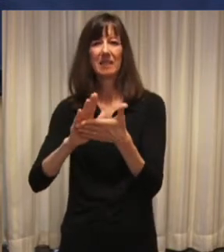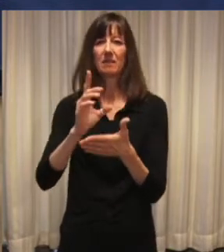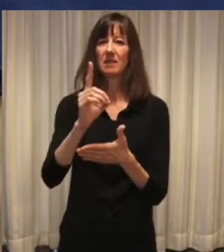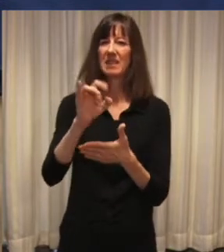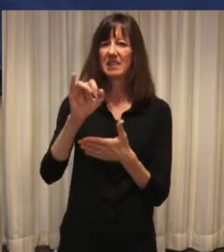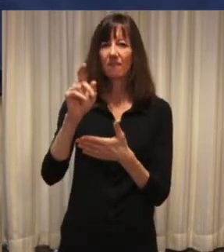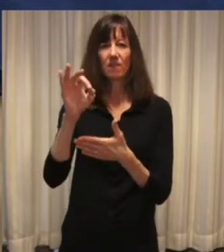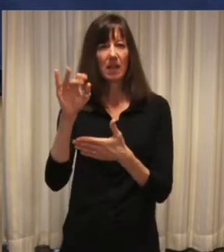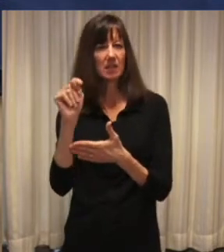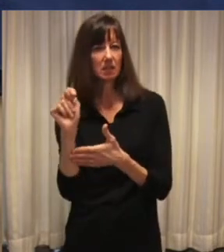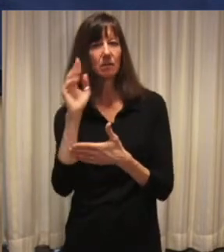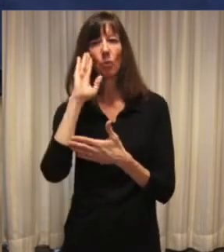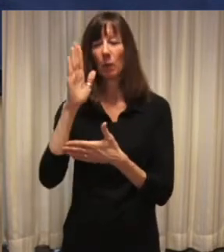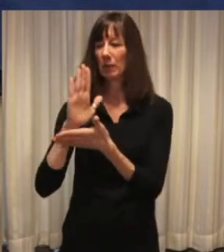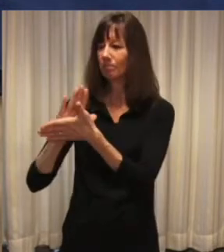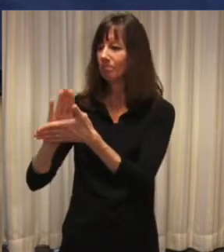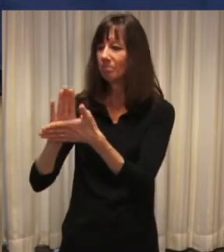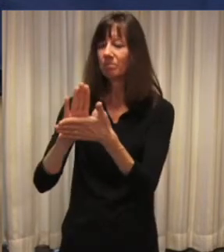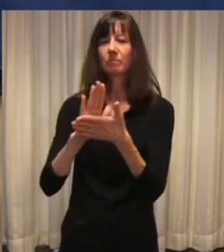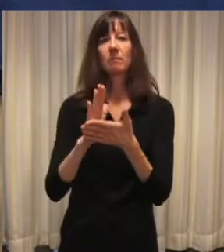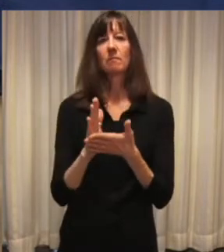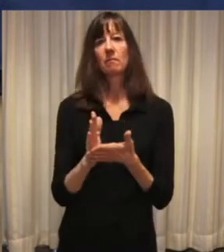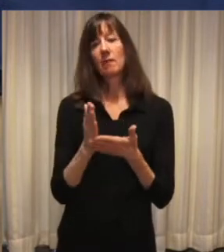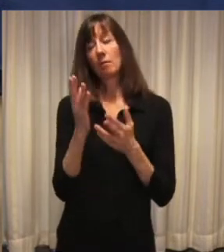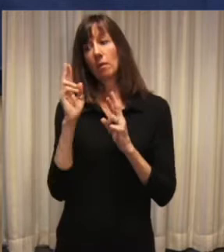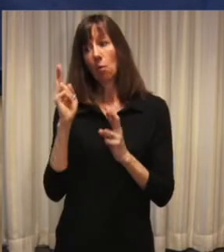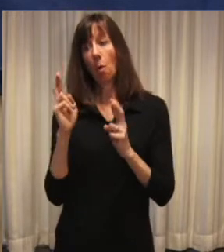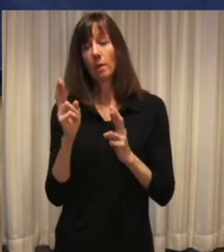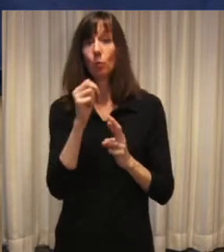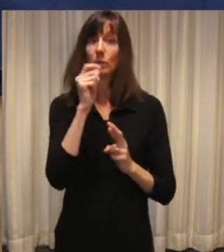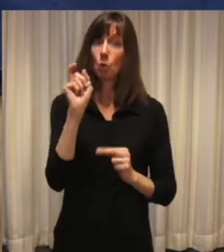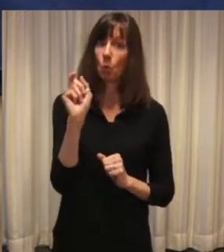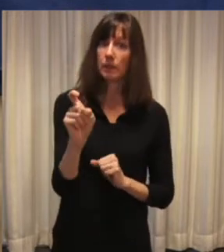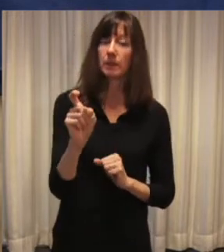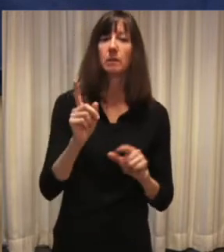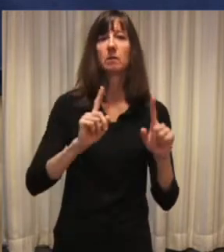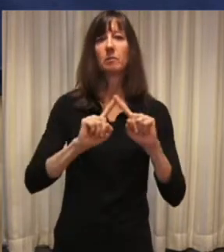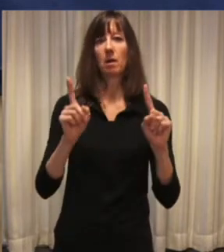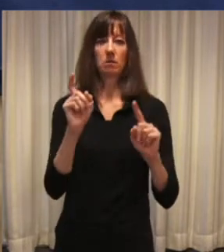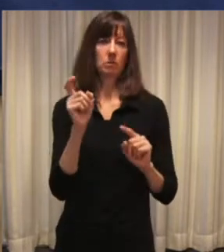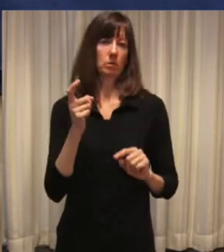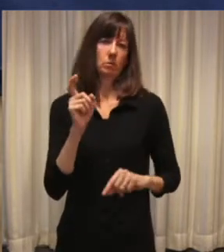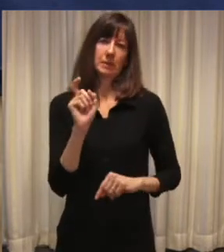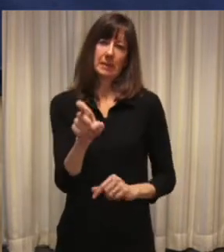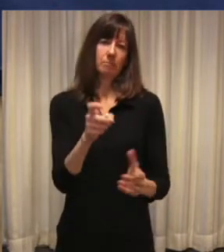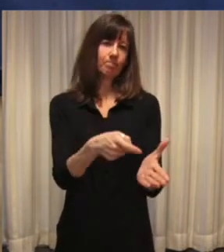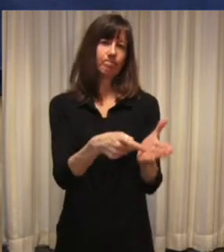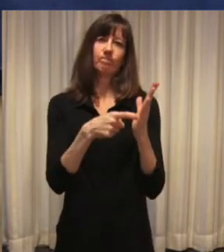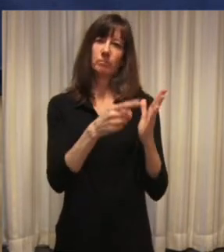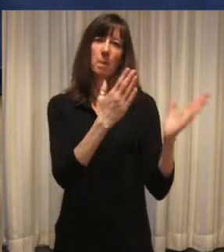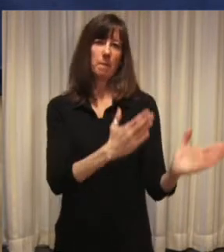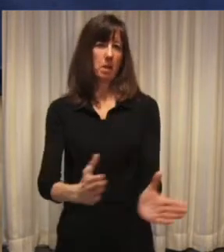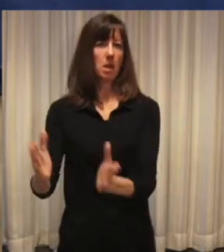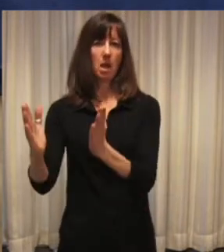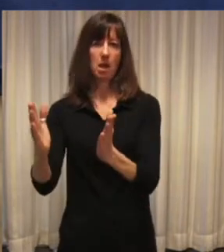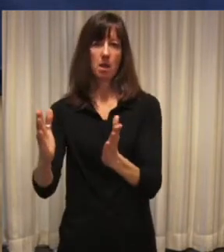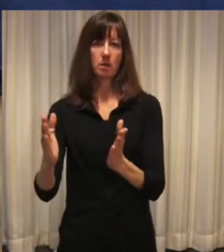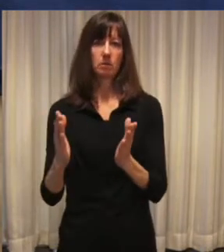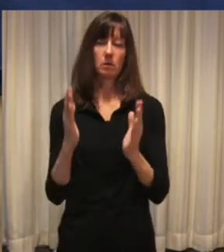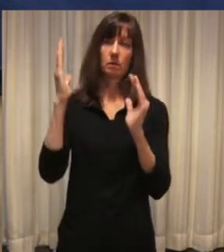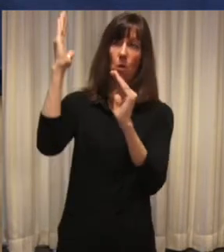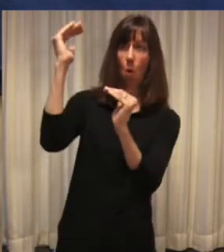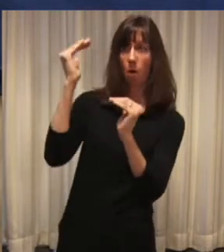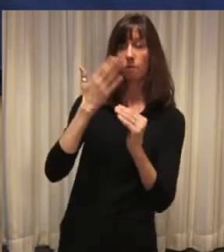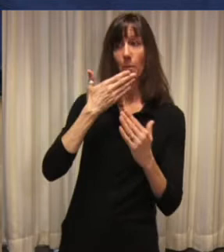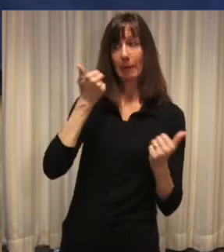And again, hopeful that we don't need this, but we absolutely have to plan for the worst and hope for the best. So we really appreciate that.